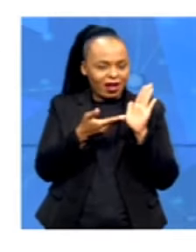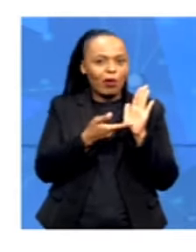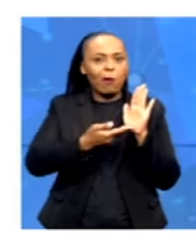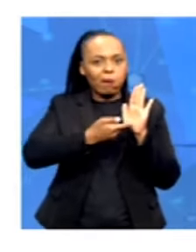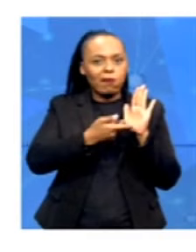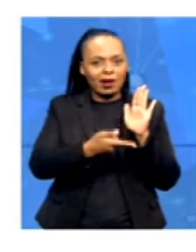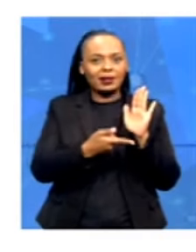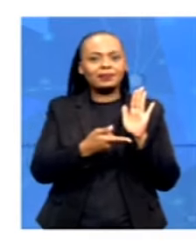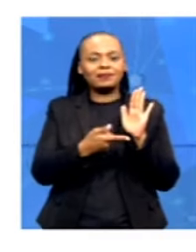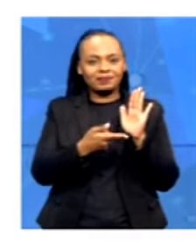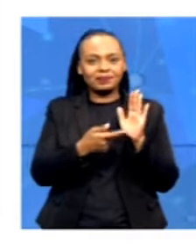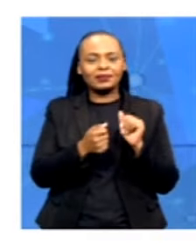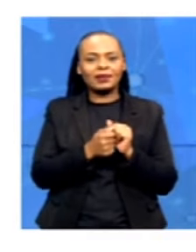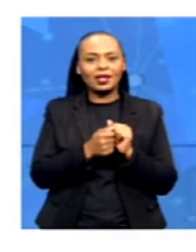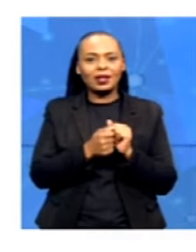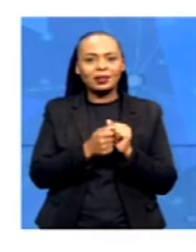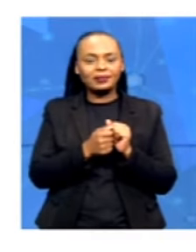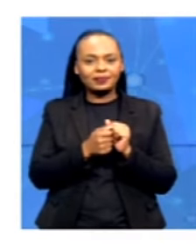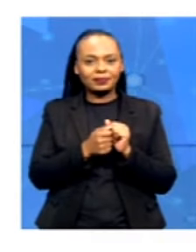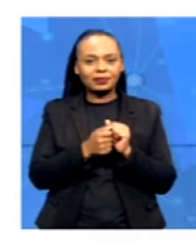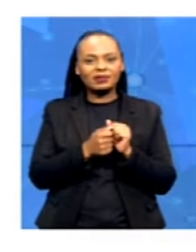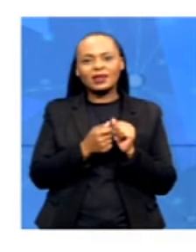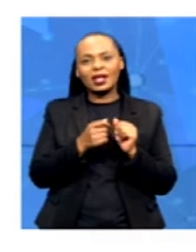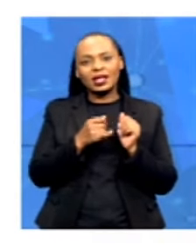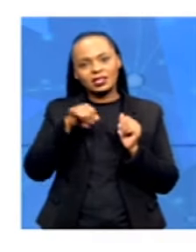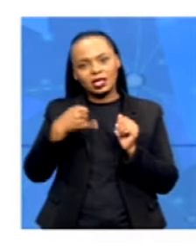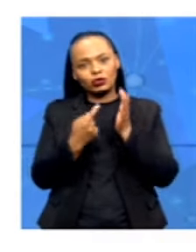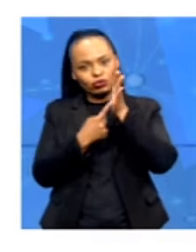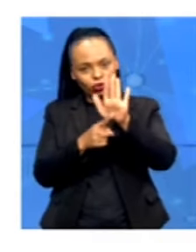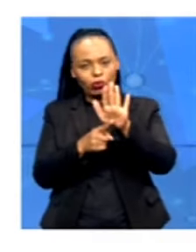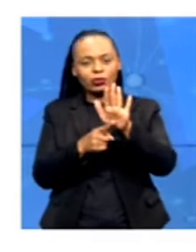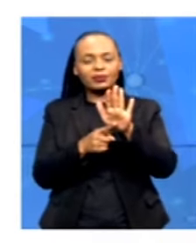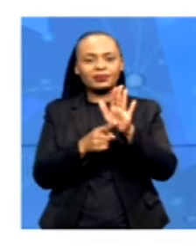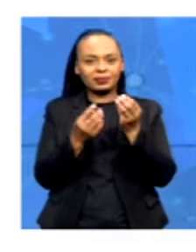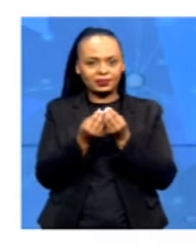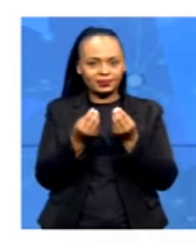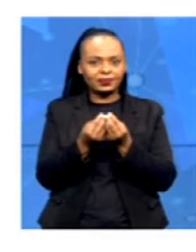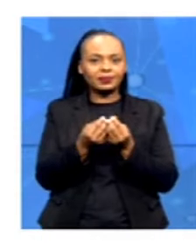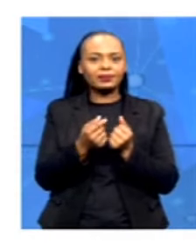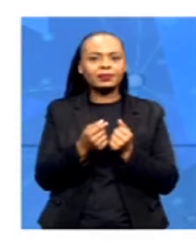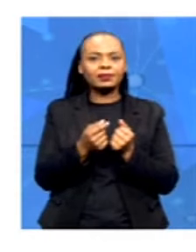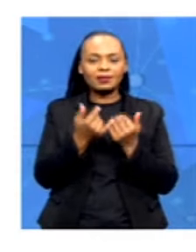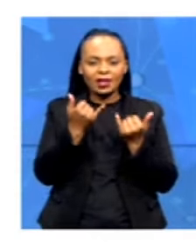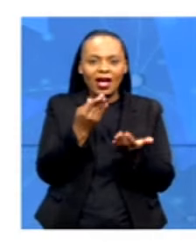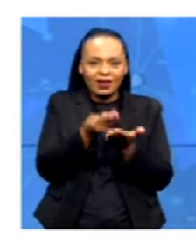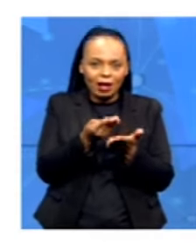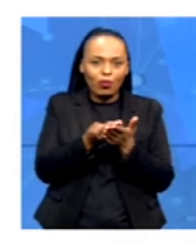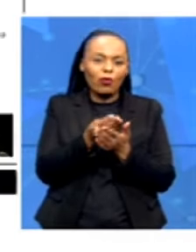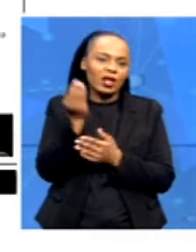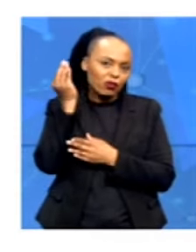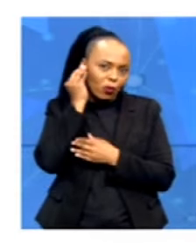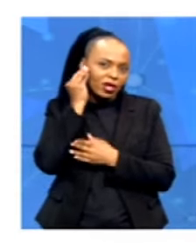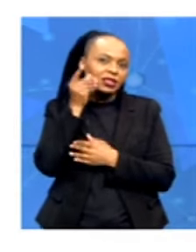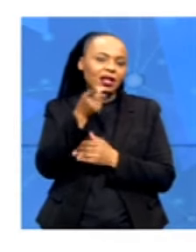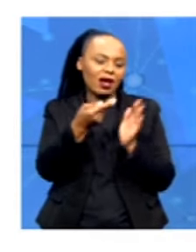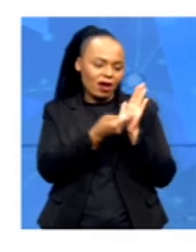just want to show it to you from here, but this is how we've made it available to ensure that people are able to get all the latest information on the website.